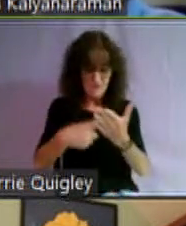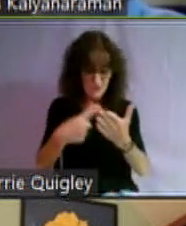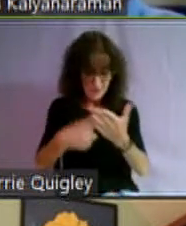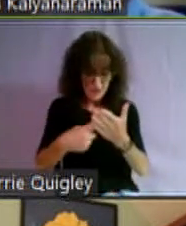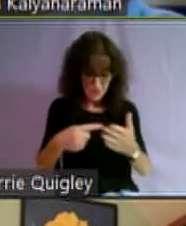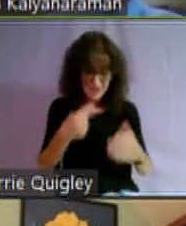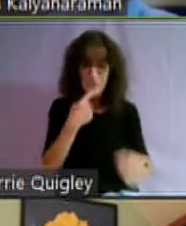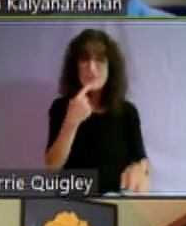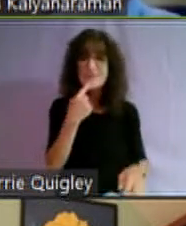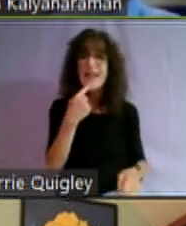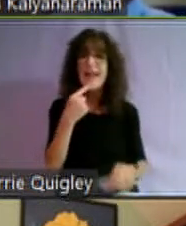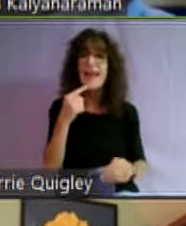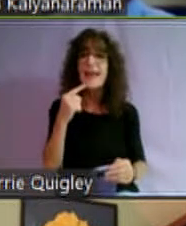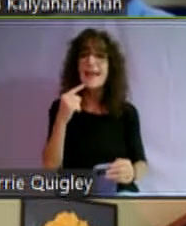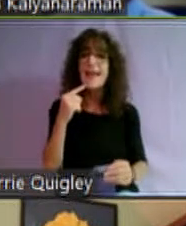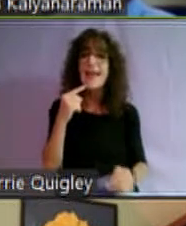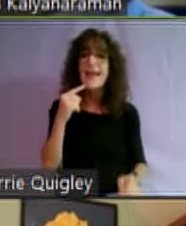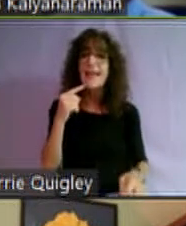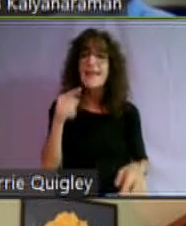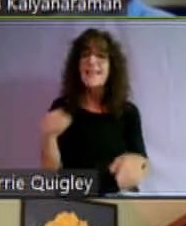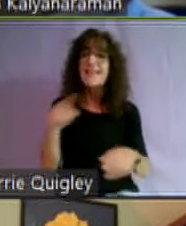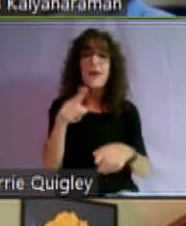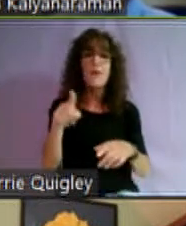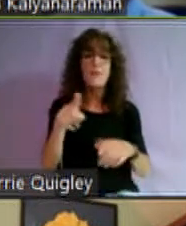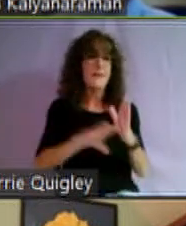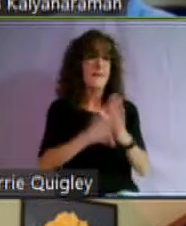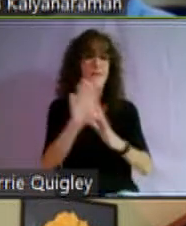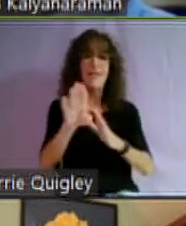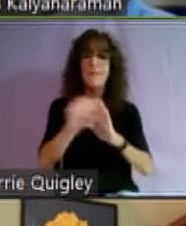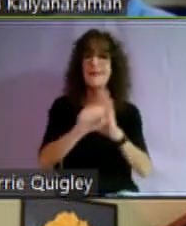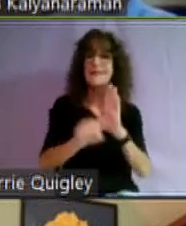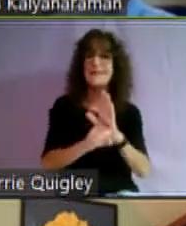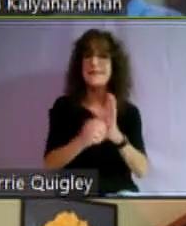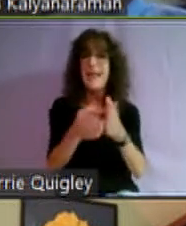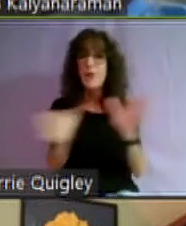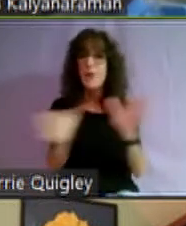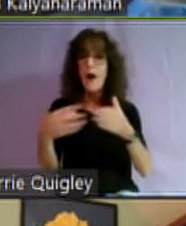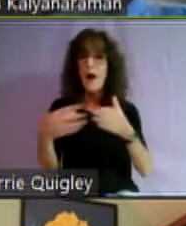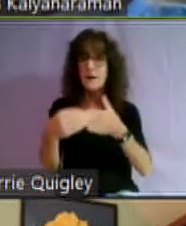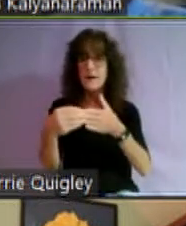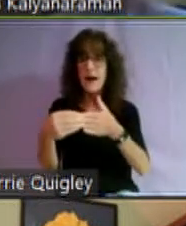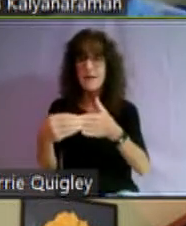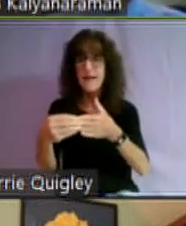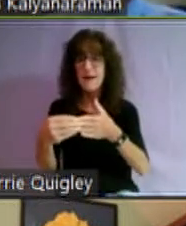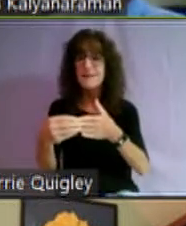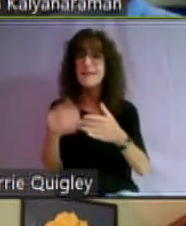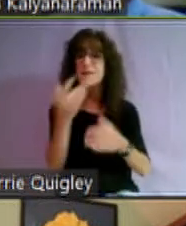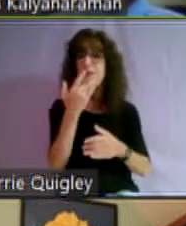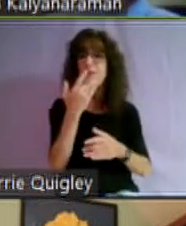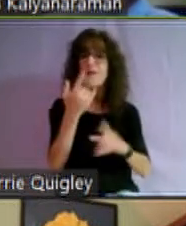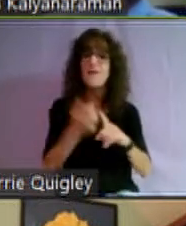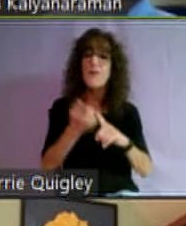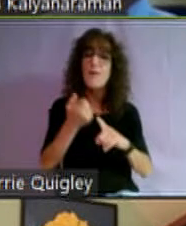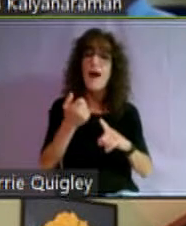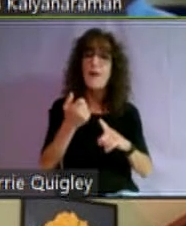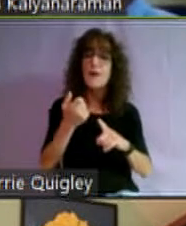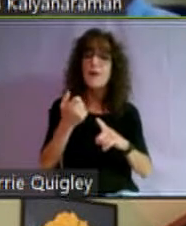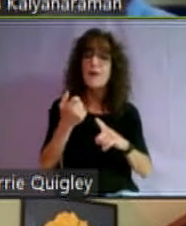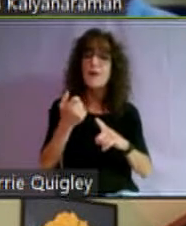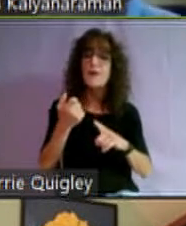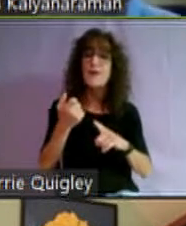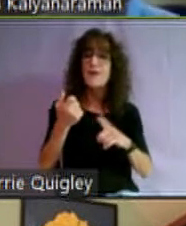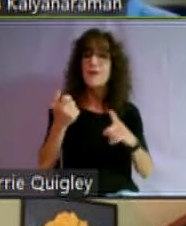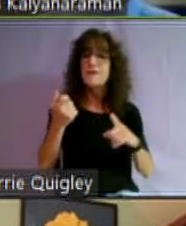saying that they would be coming out with statewide guidelines, and that's preferable from our standpoint that there's uniformity across the